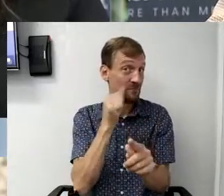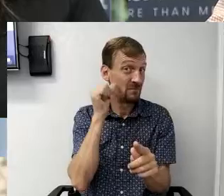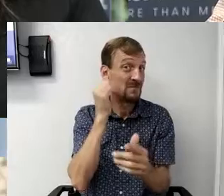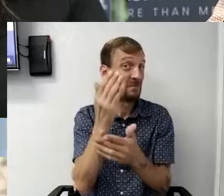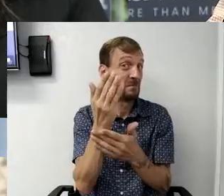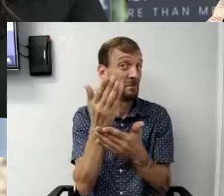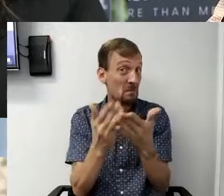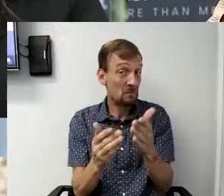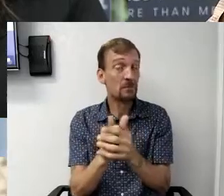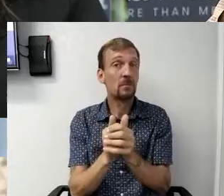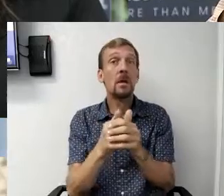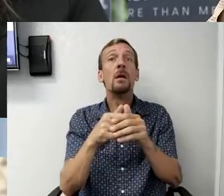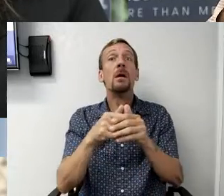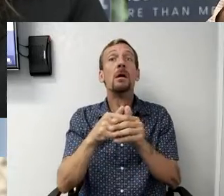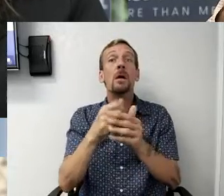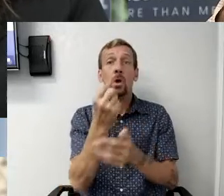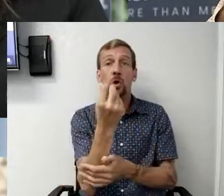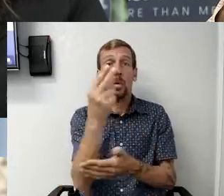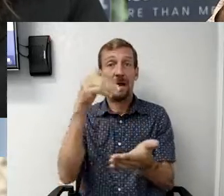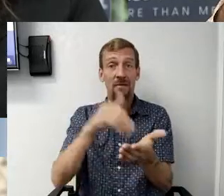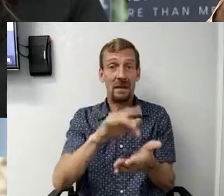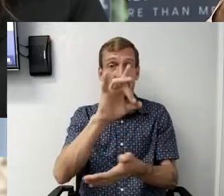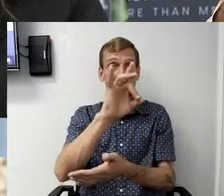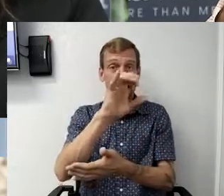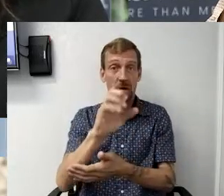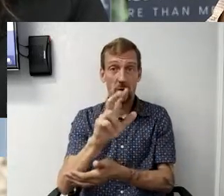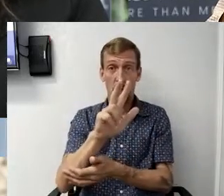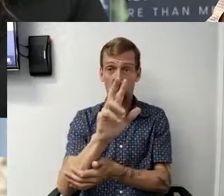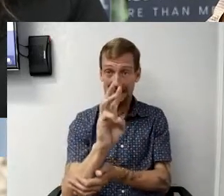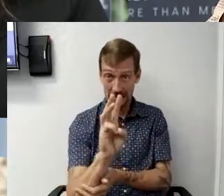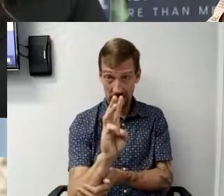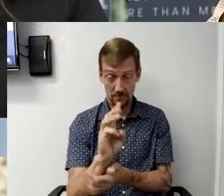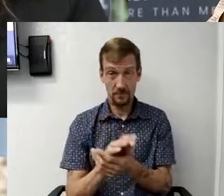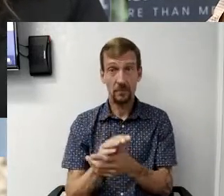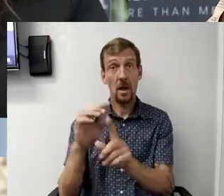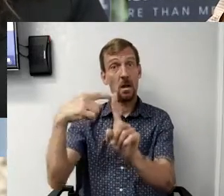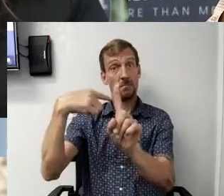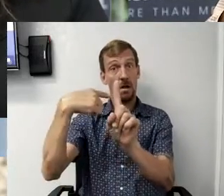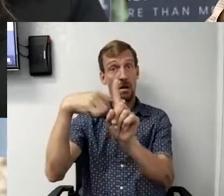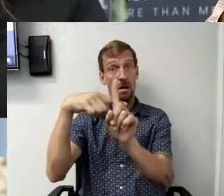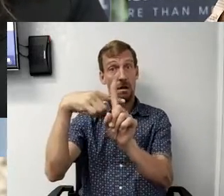but positive cases in the county, 12,836. And then